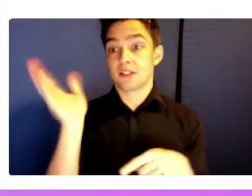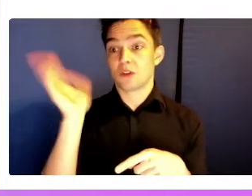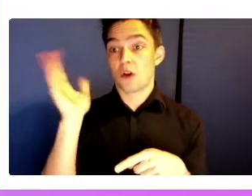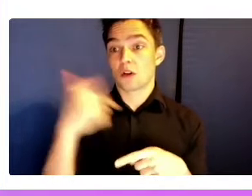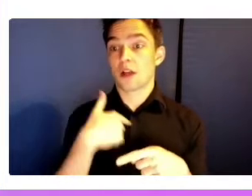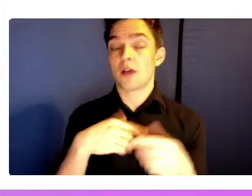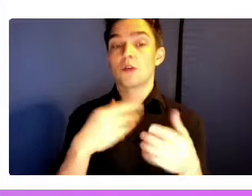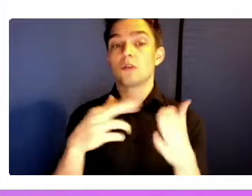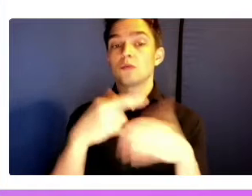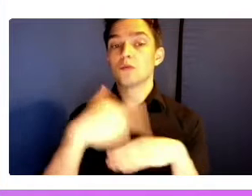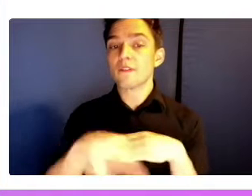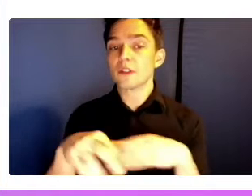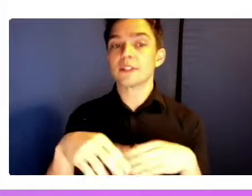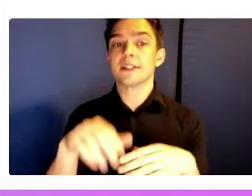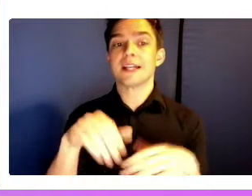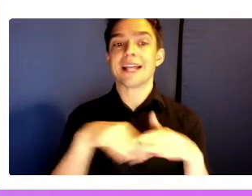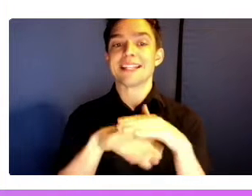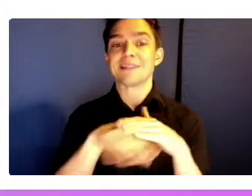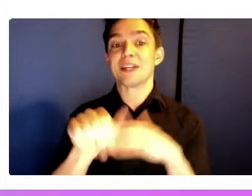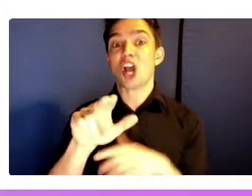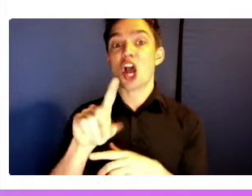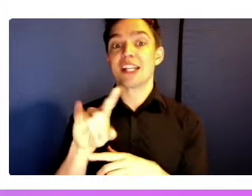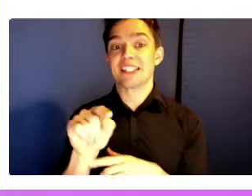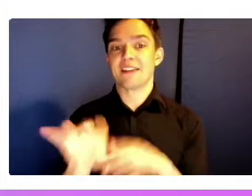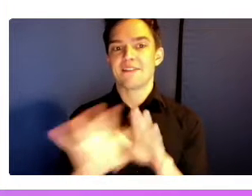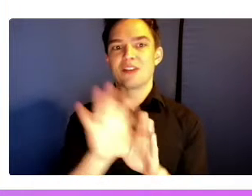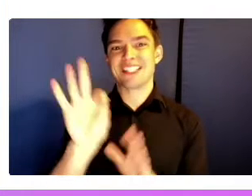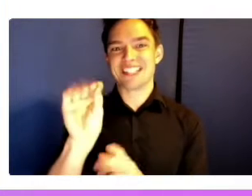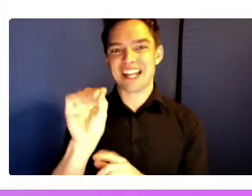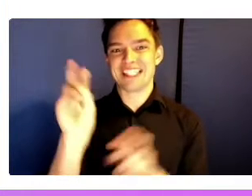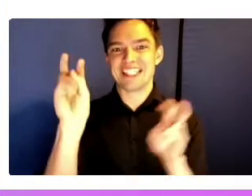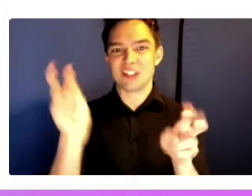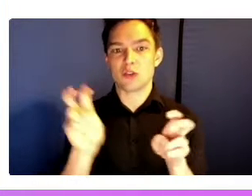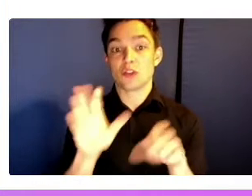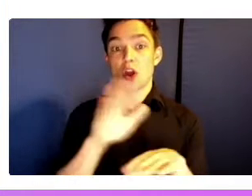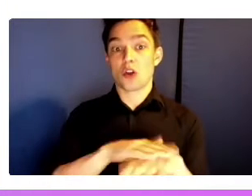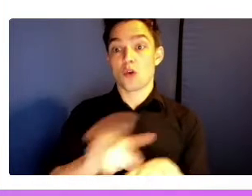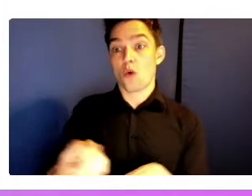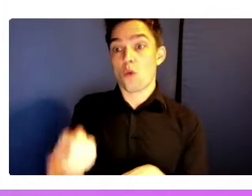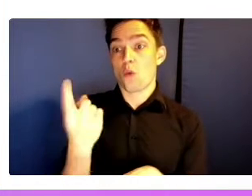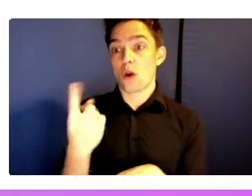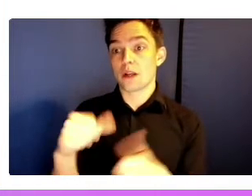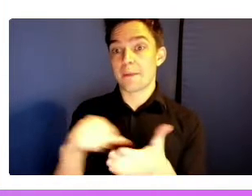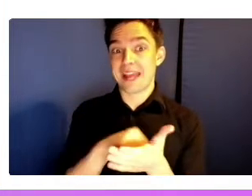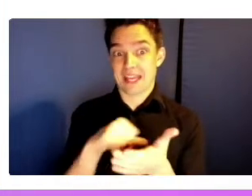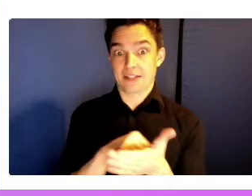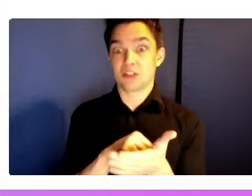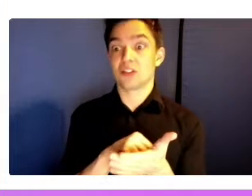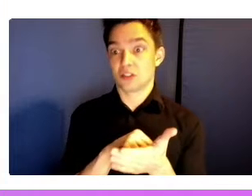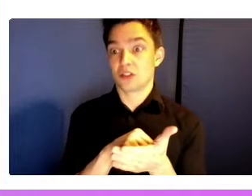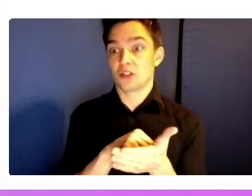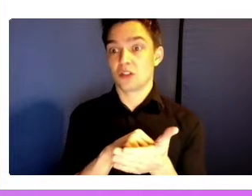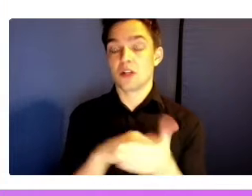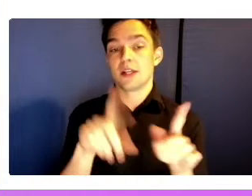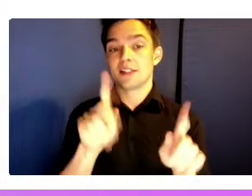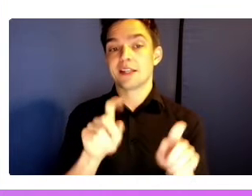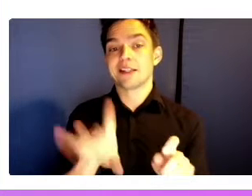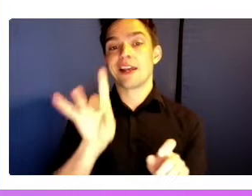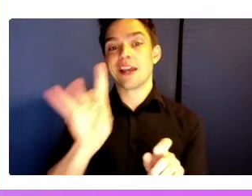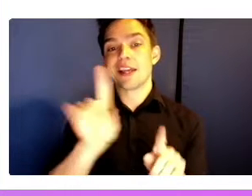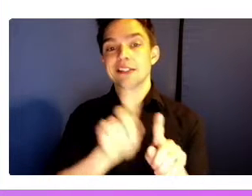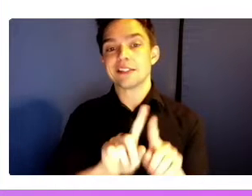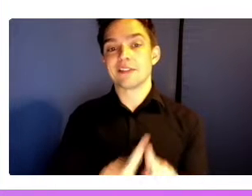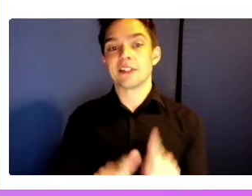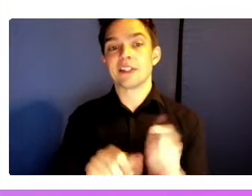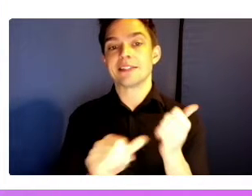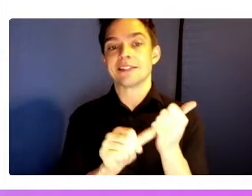an accessibility audit that found 90 issues on one page, and it tested 8 different